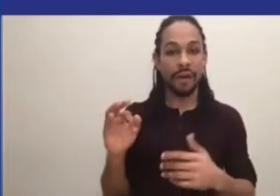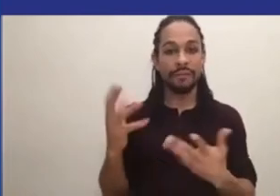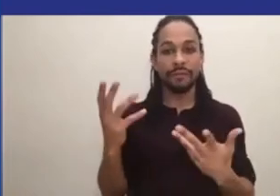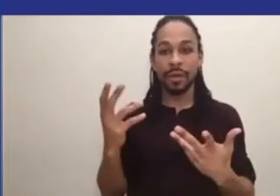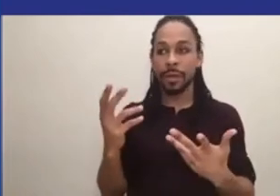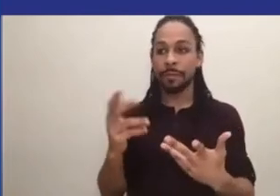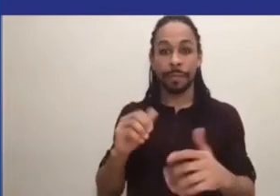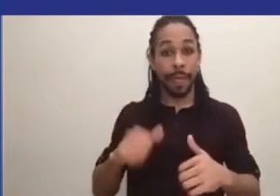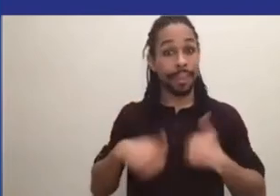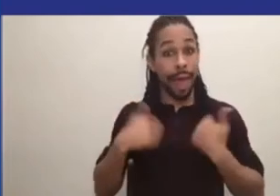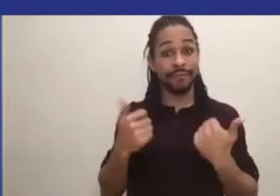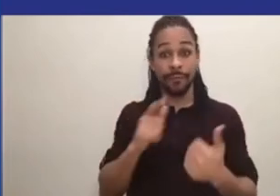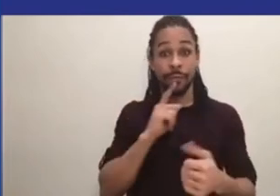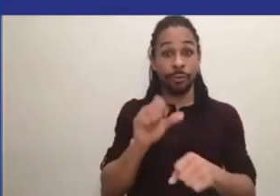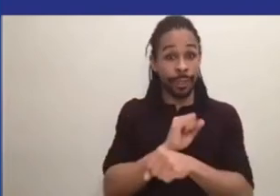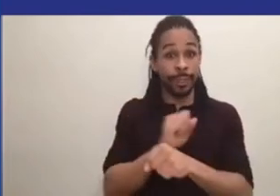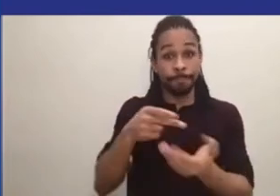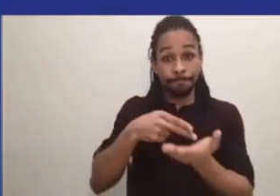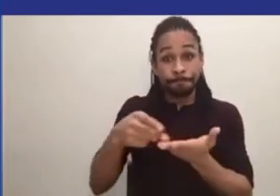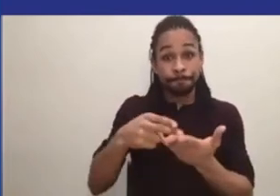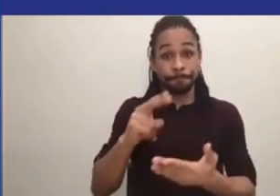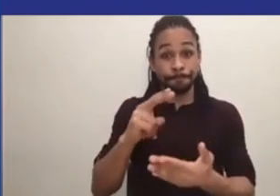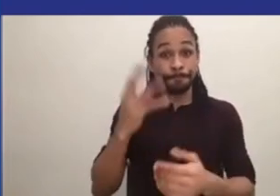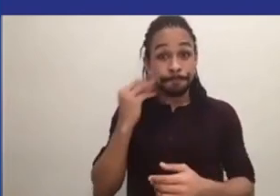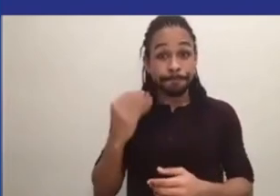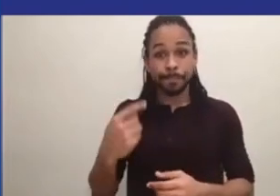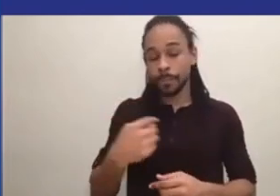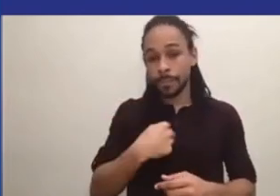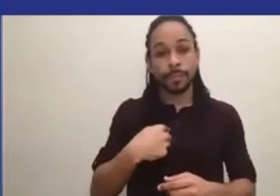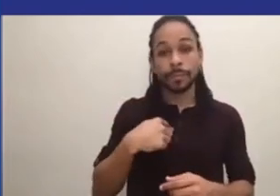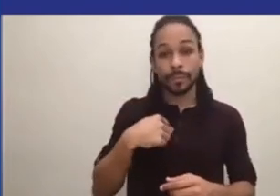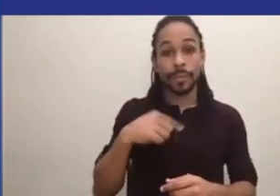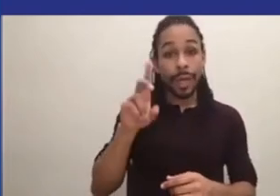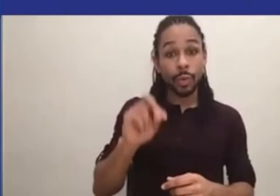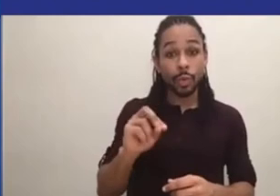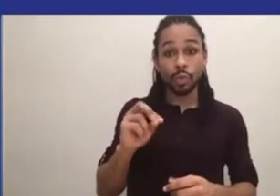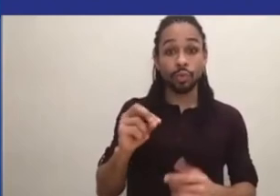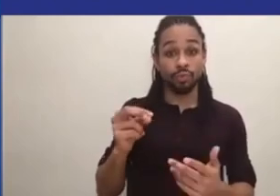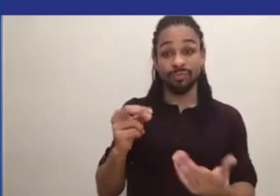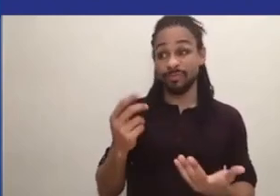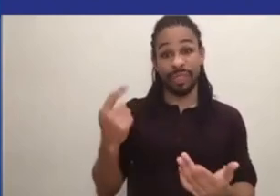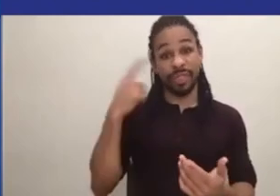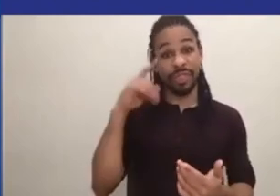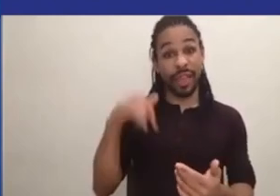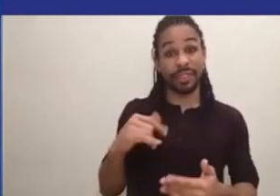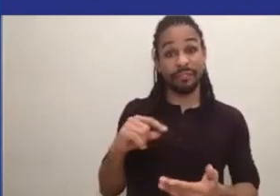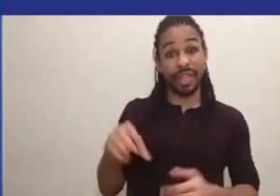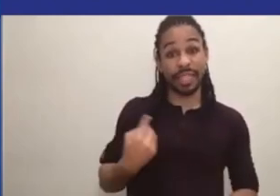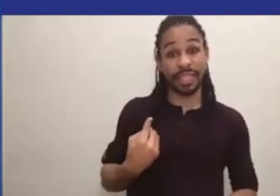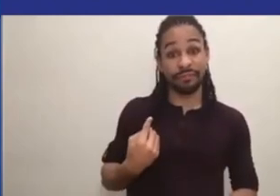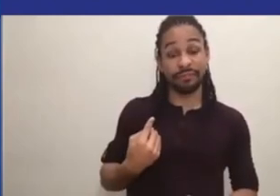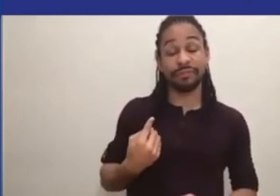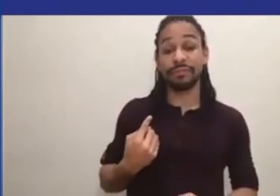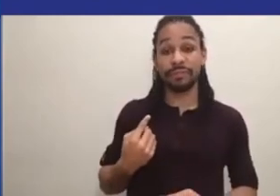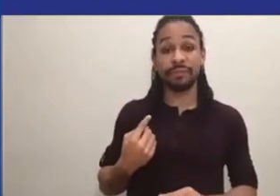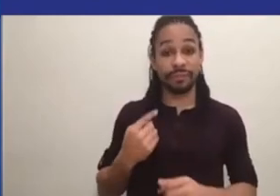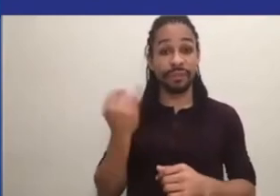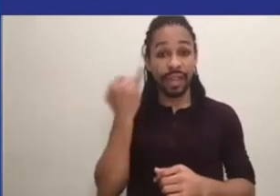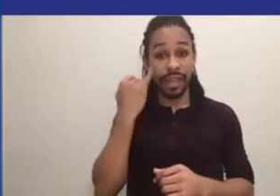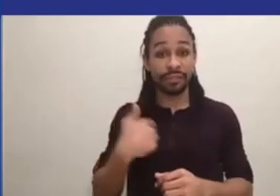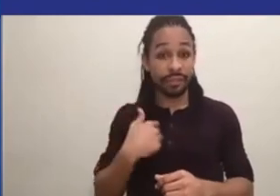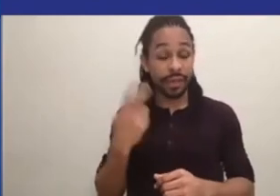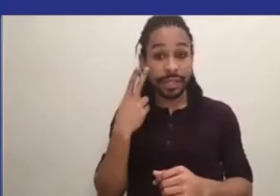life of, you know, and I do find, personally, I do find it offensive when I see things, especially when